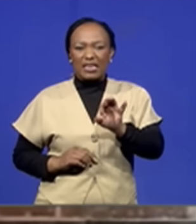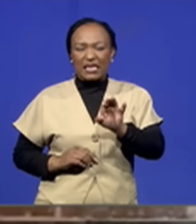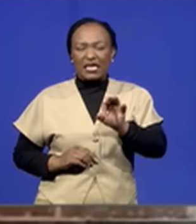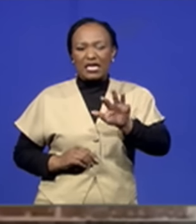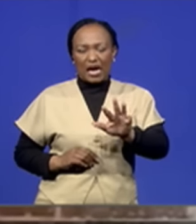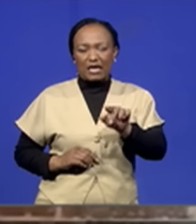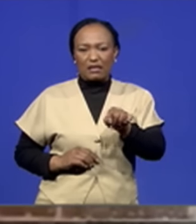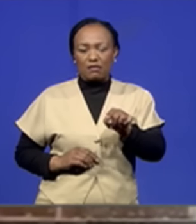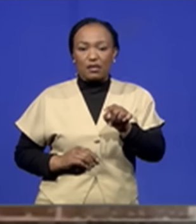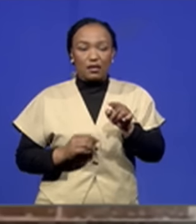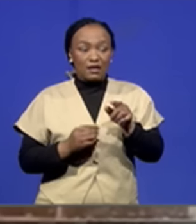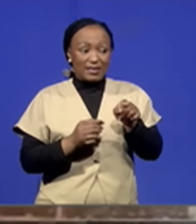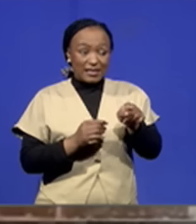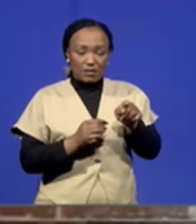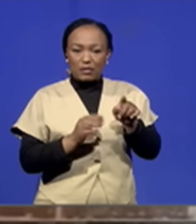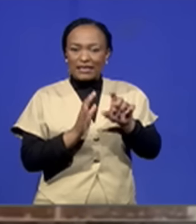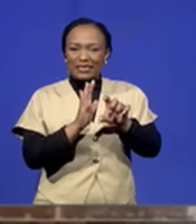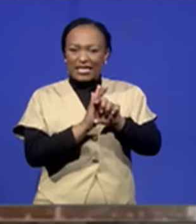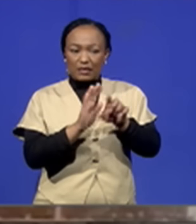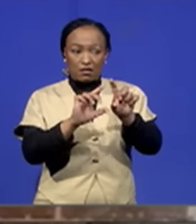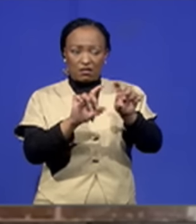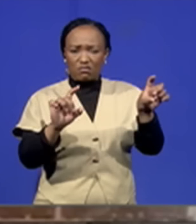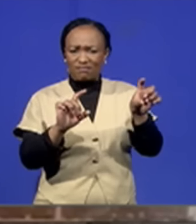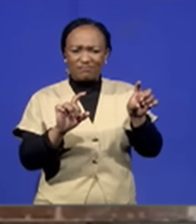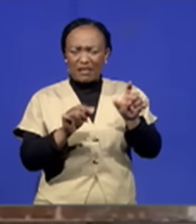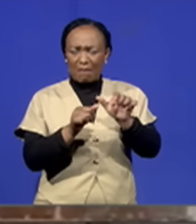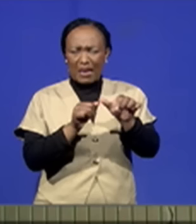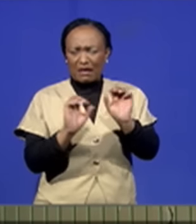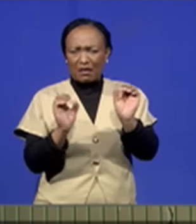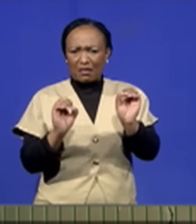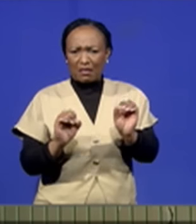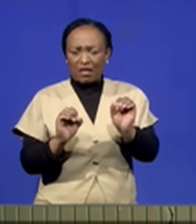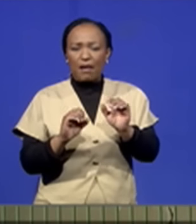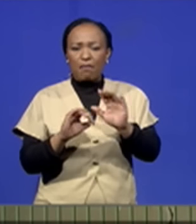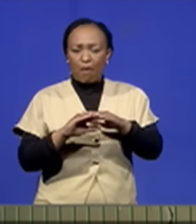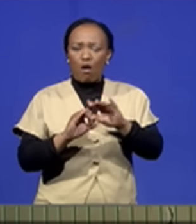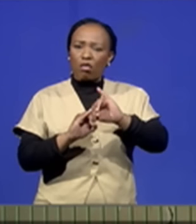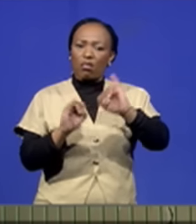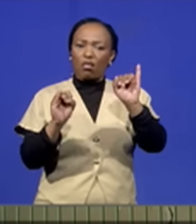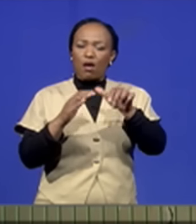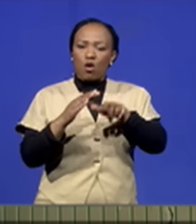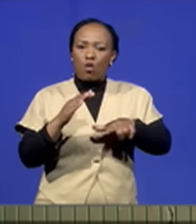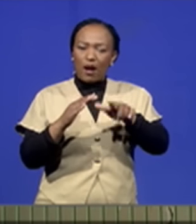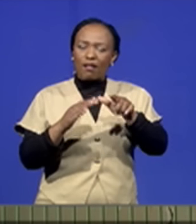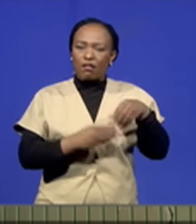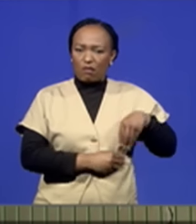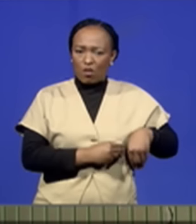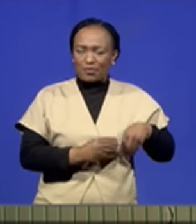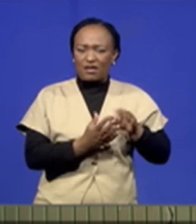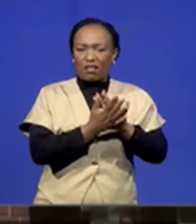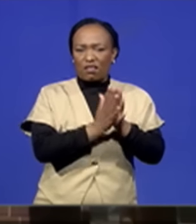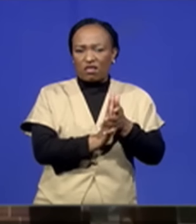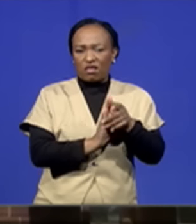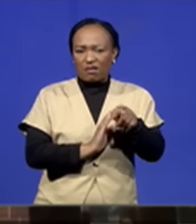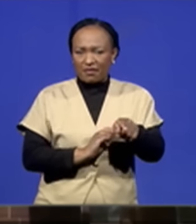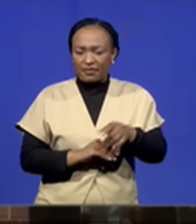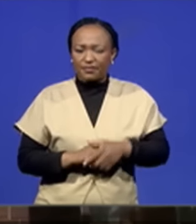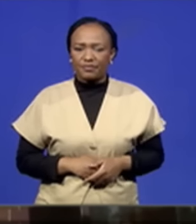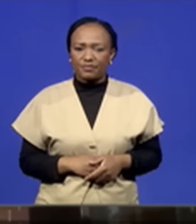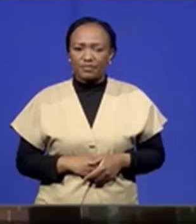no better results, but has perpetuated corruption within local government. Khabagare masepala wa selegae wa Mohokare wa re ditiego